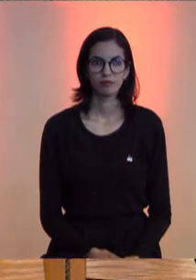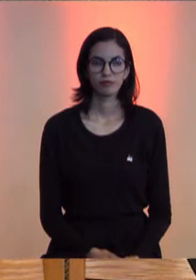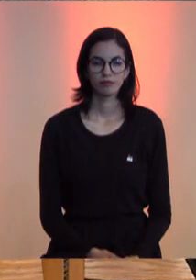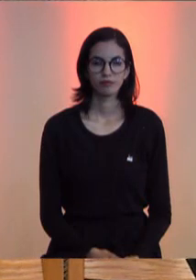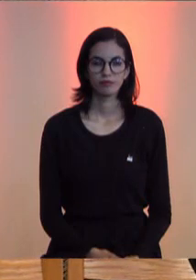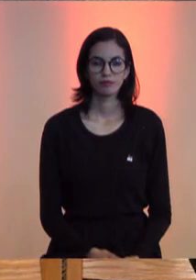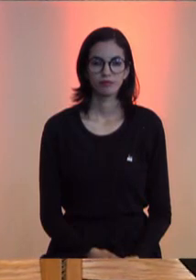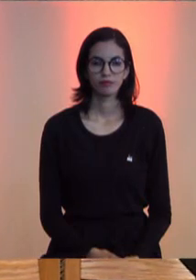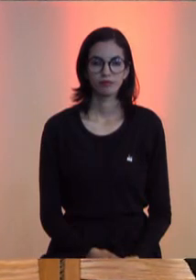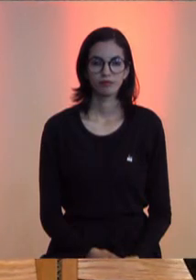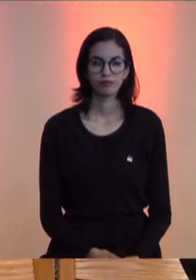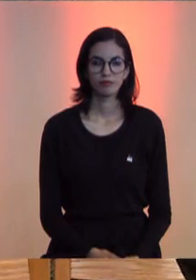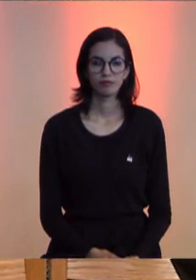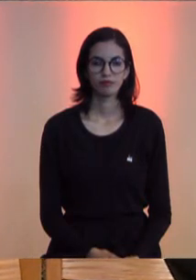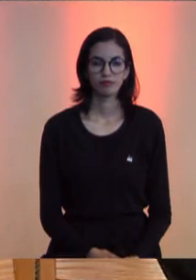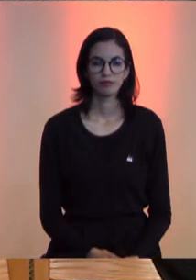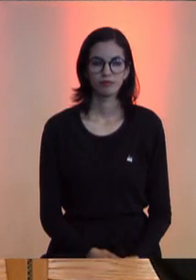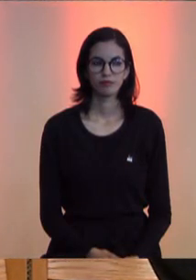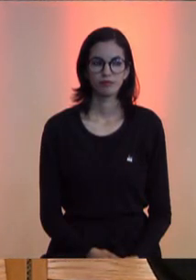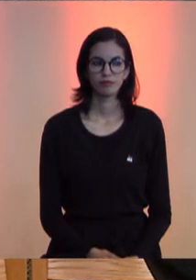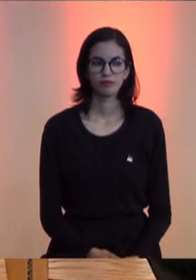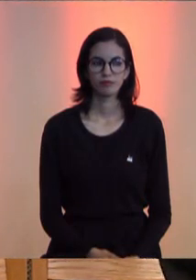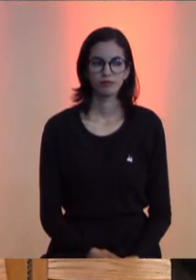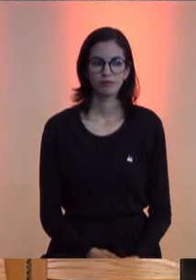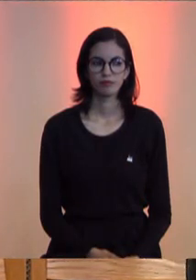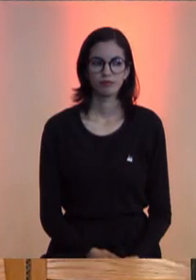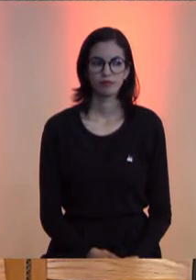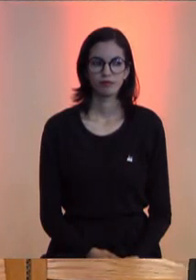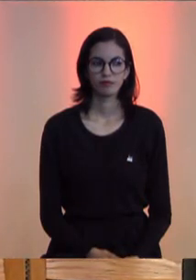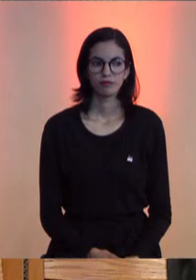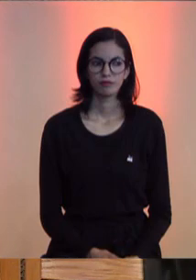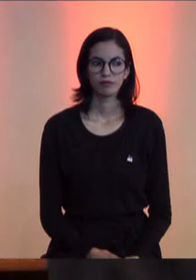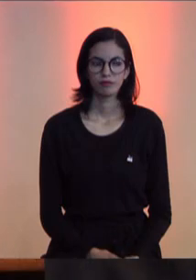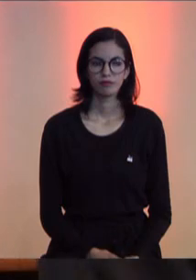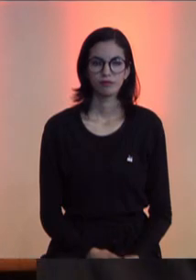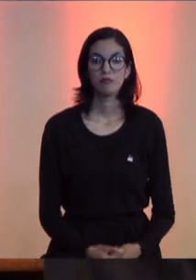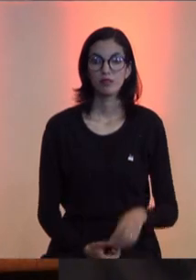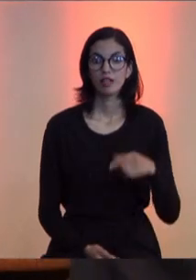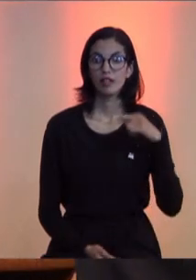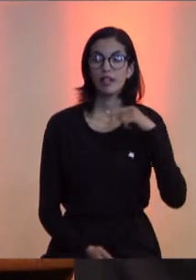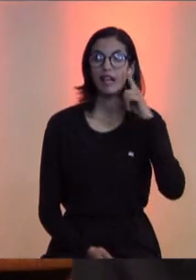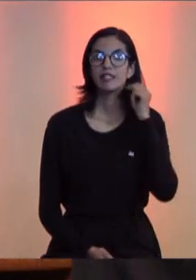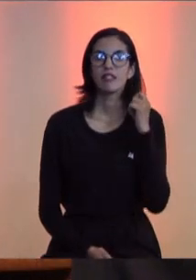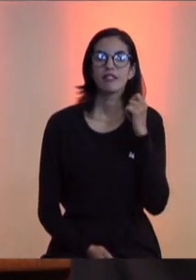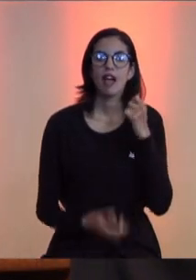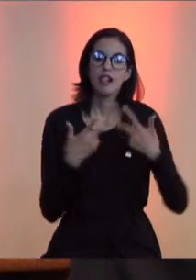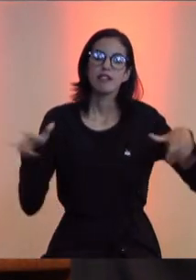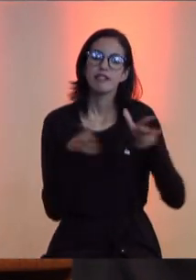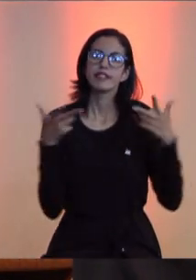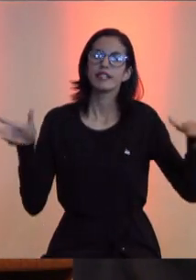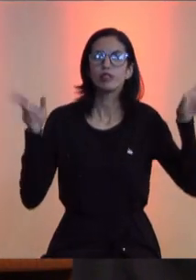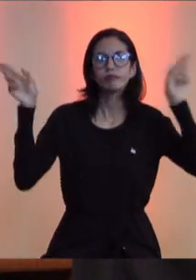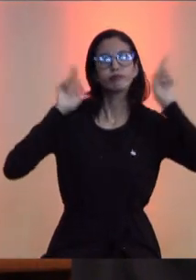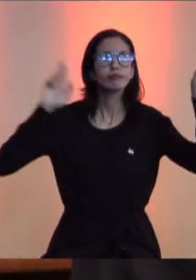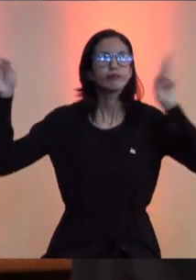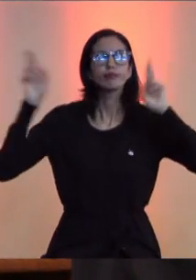and everybody will worship the image, will bow. Y ese día la música iba a sonar, iban a